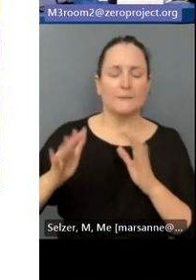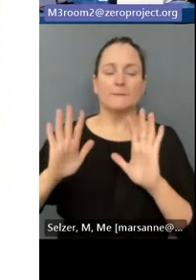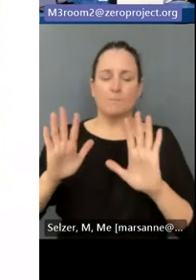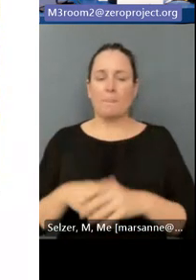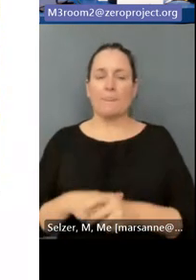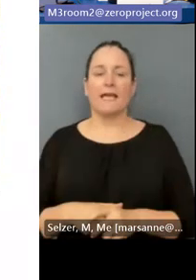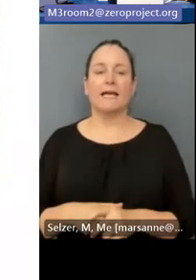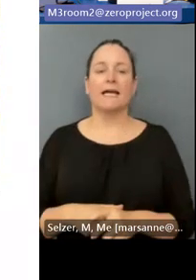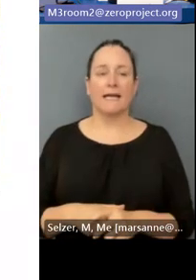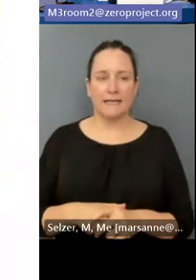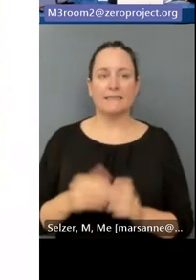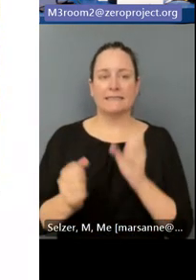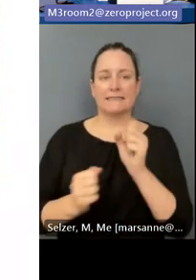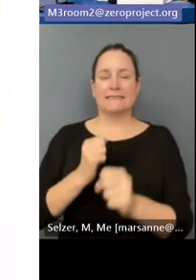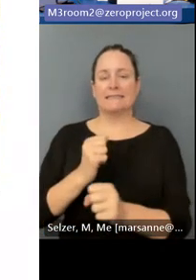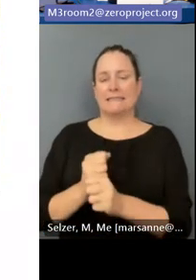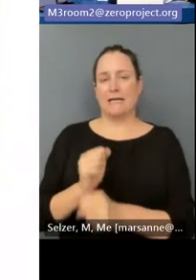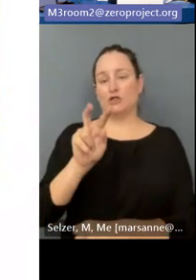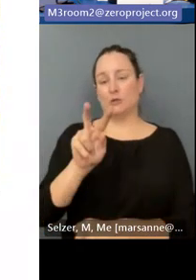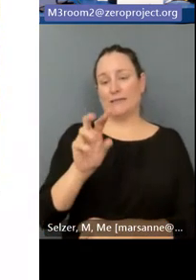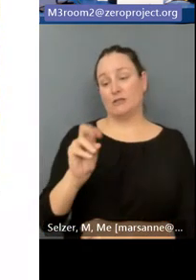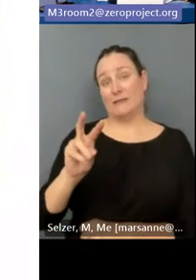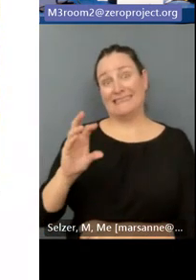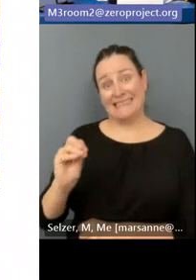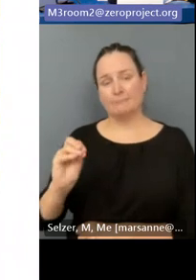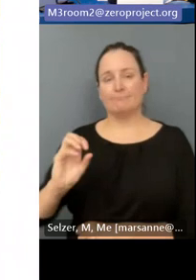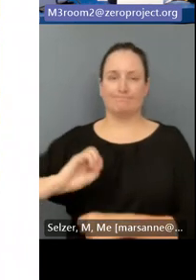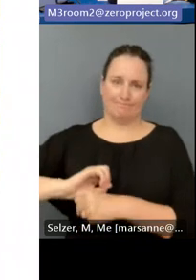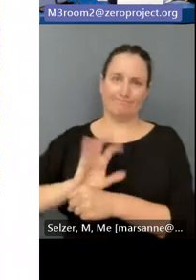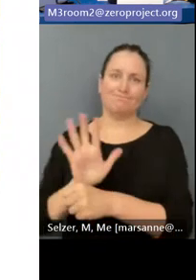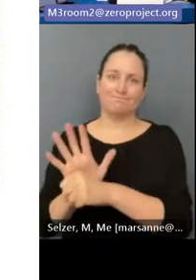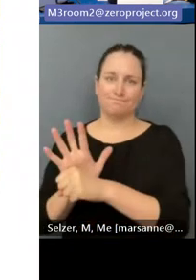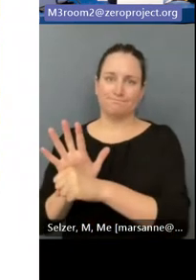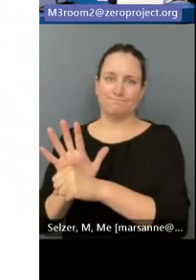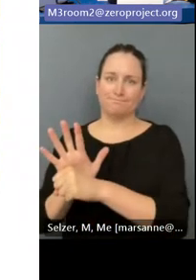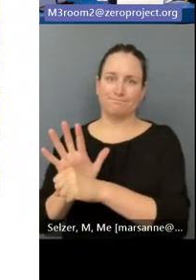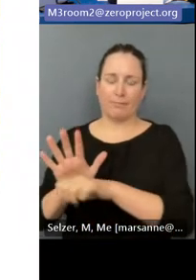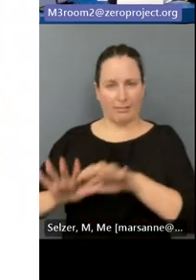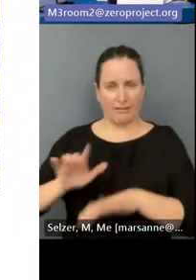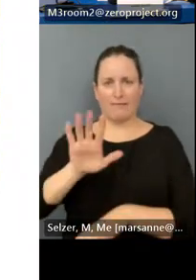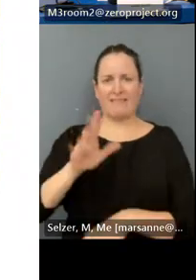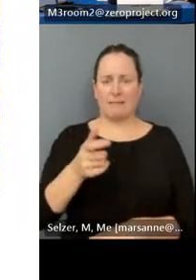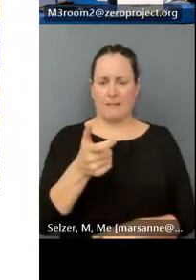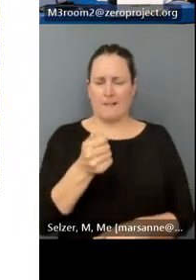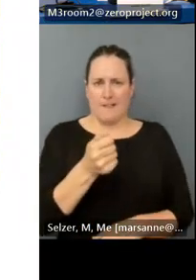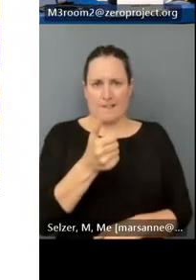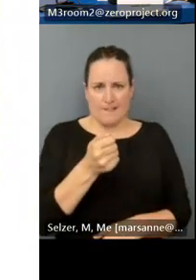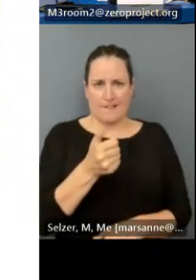so 2020 happened, the pandemic came, and sorry, I'm having trouble with the slides.